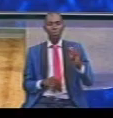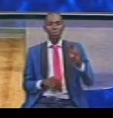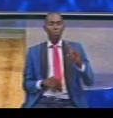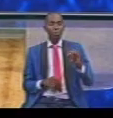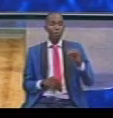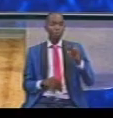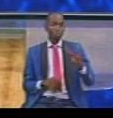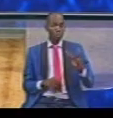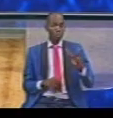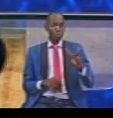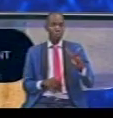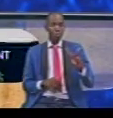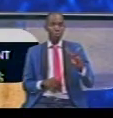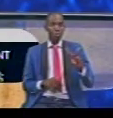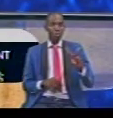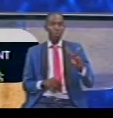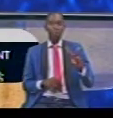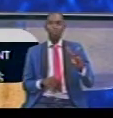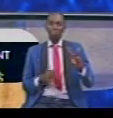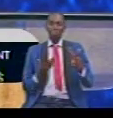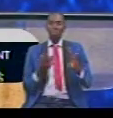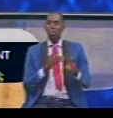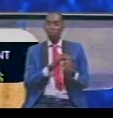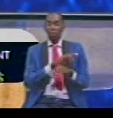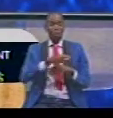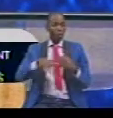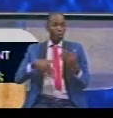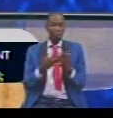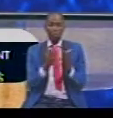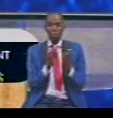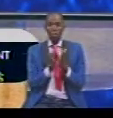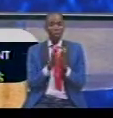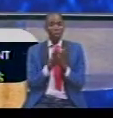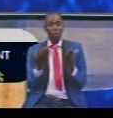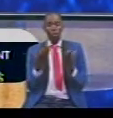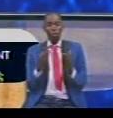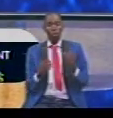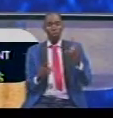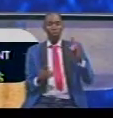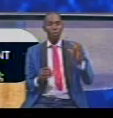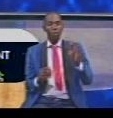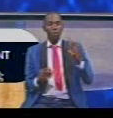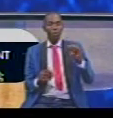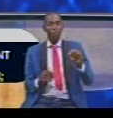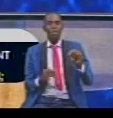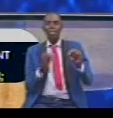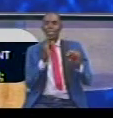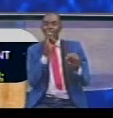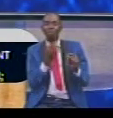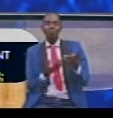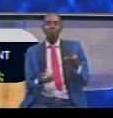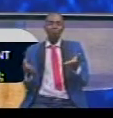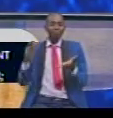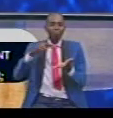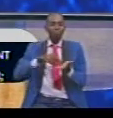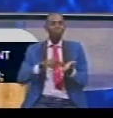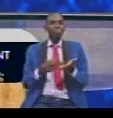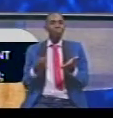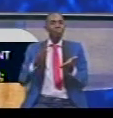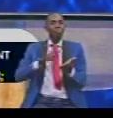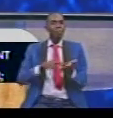actually Deuteronomy chapter, the whole of Deuteronomy is a repetition of the history of the children of